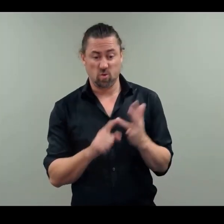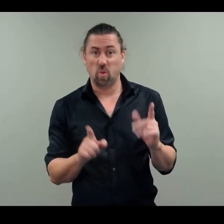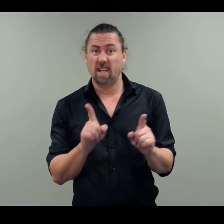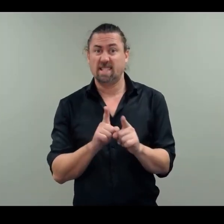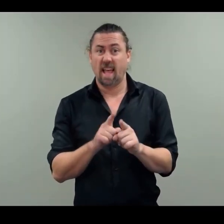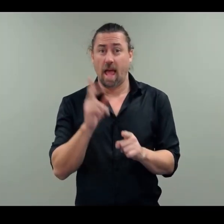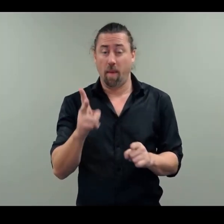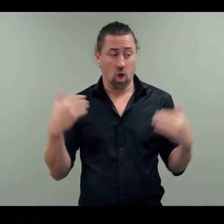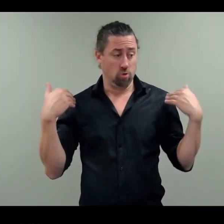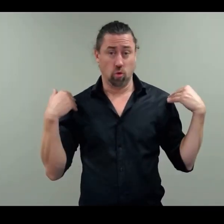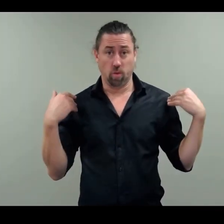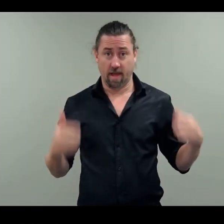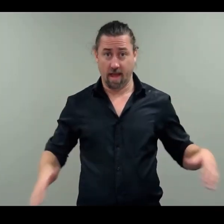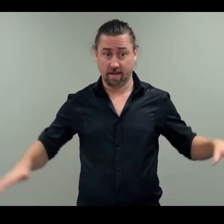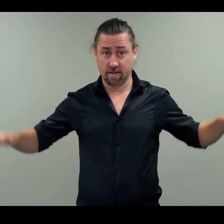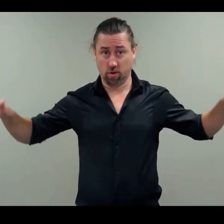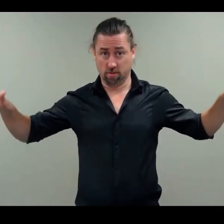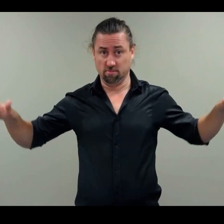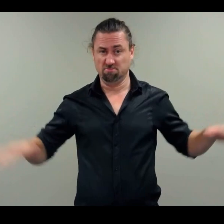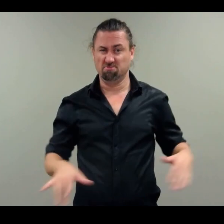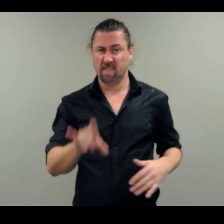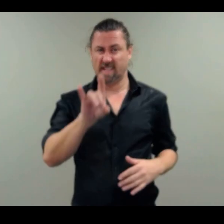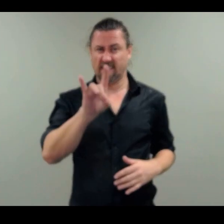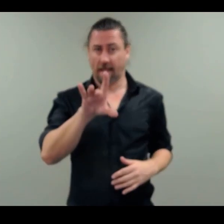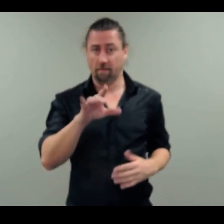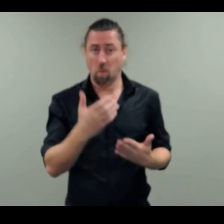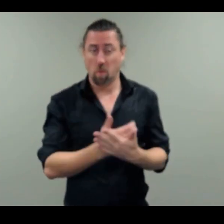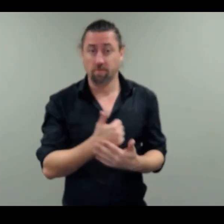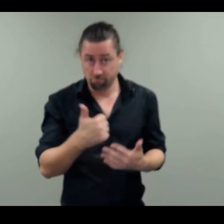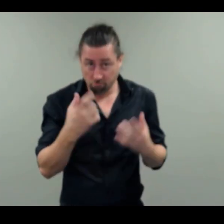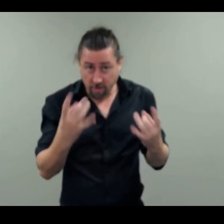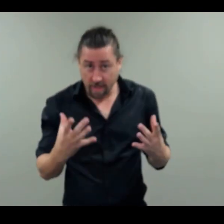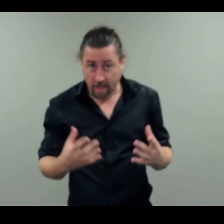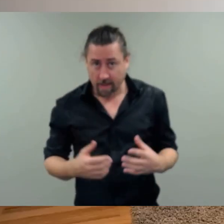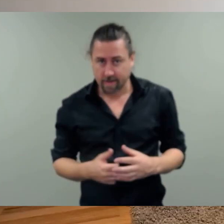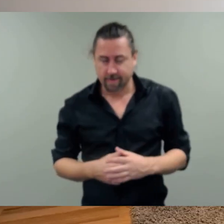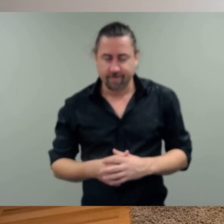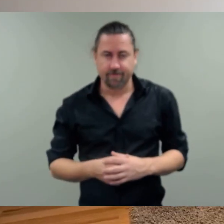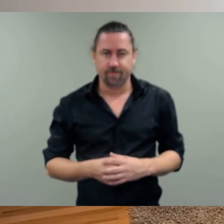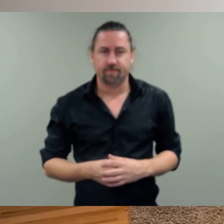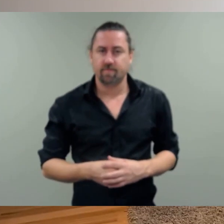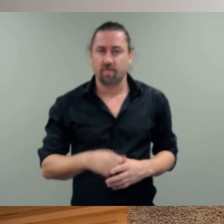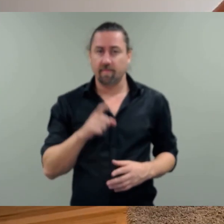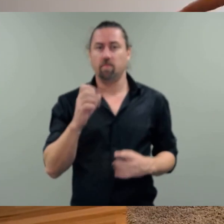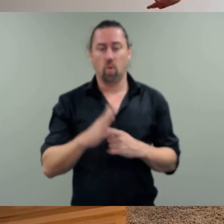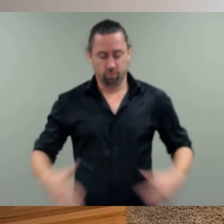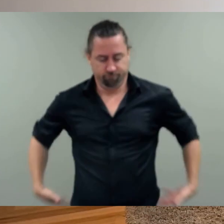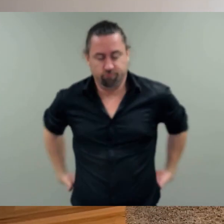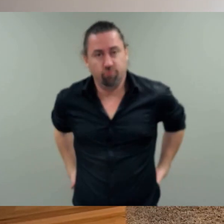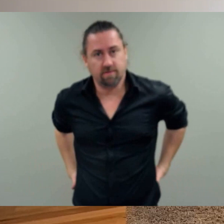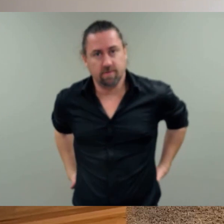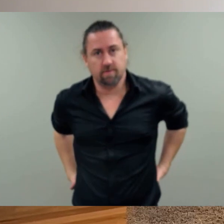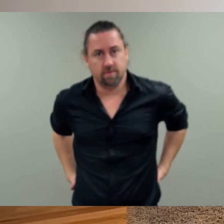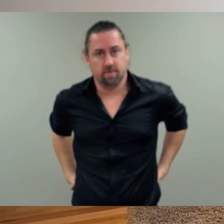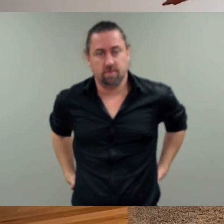We're now going to perform the shoulder abduction exercise another 10 times. Let's go. Try and